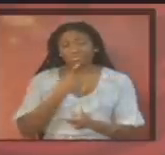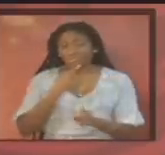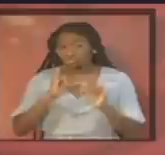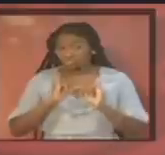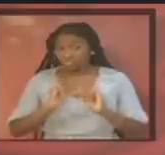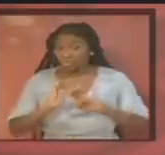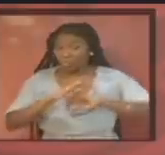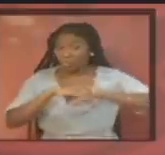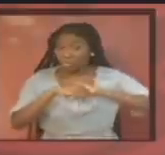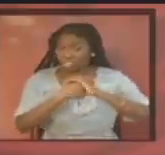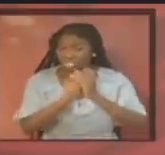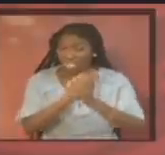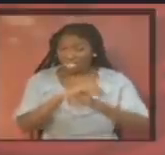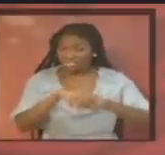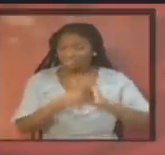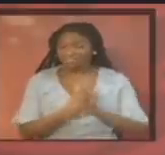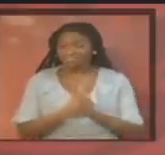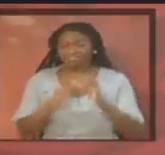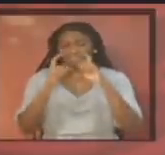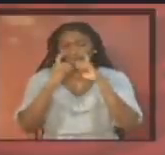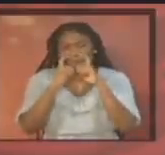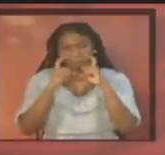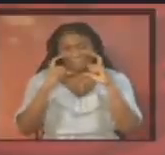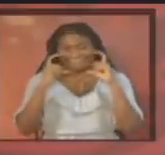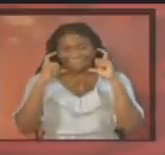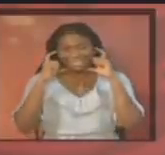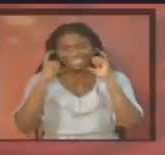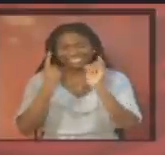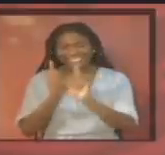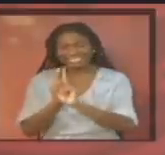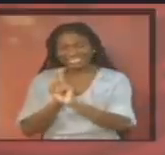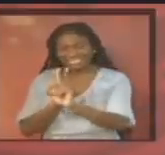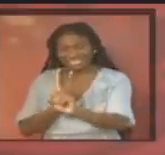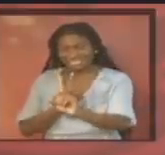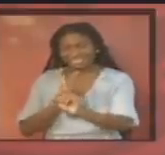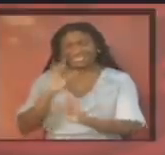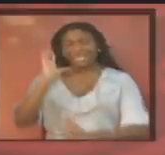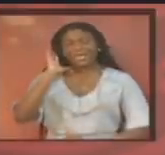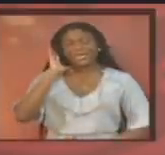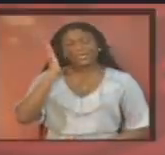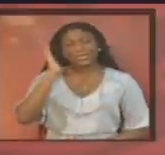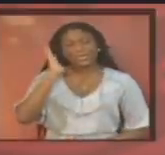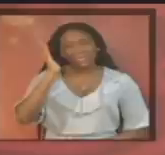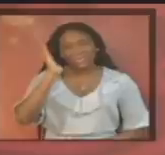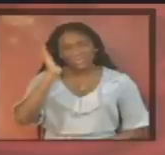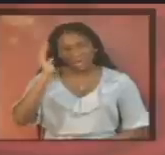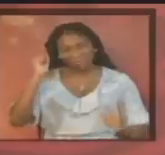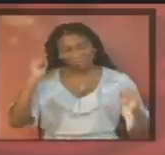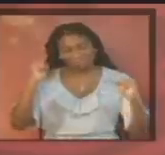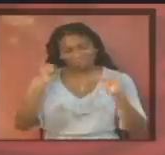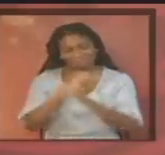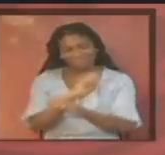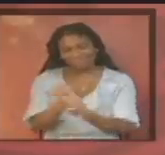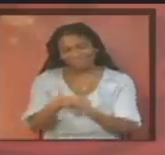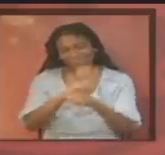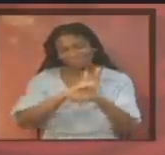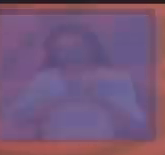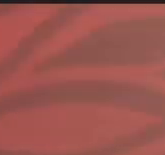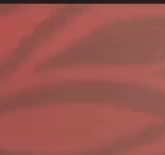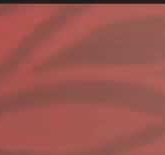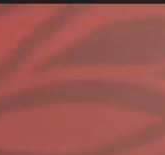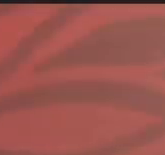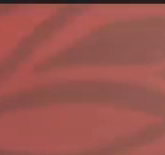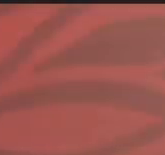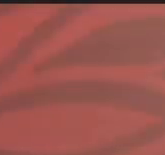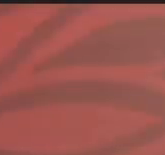our hands, wear our mask, and watch our distance, we will win this war against COVID-19. Thank